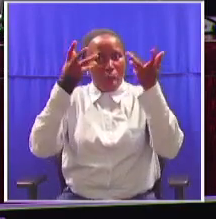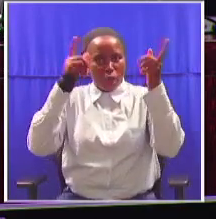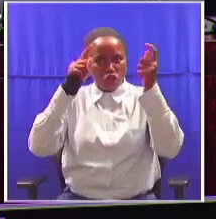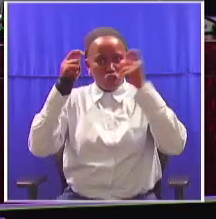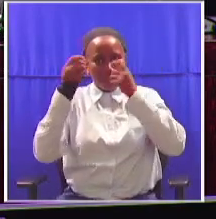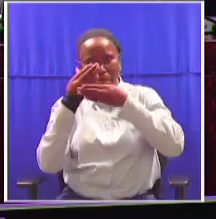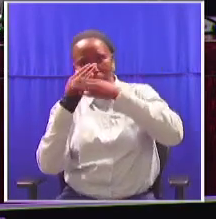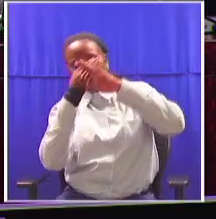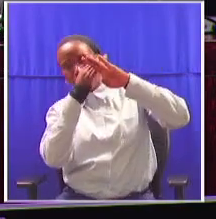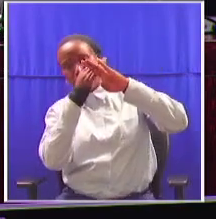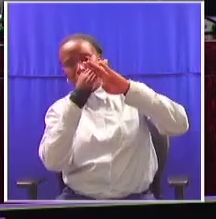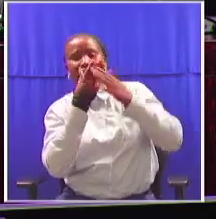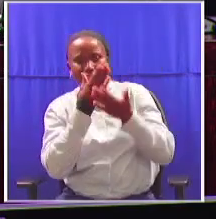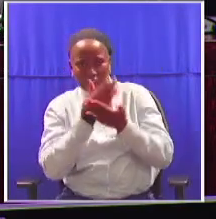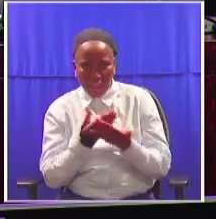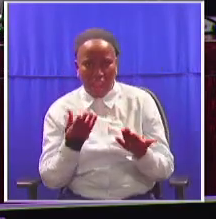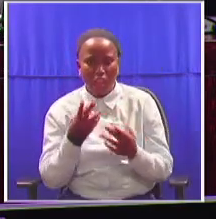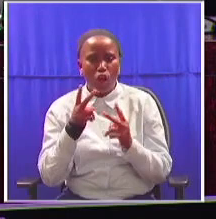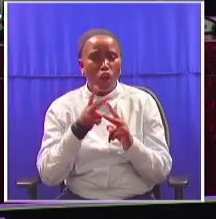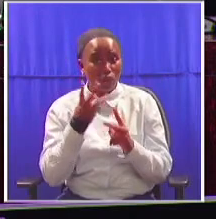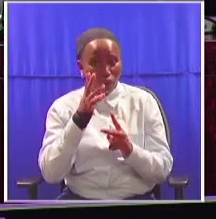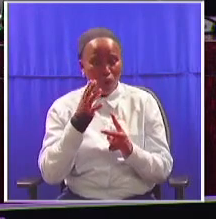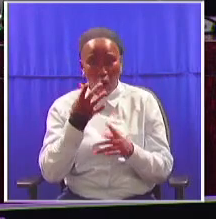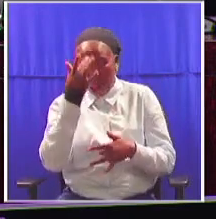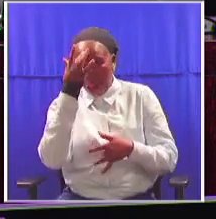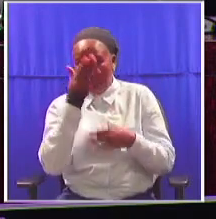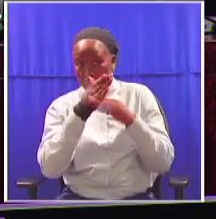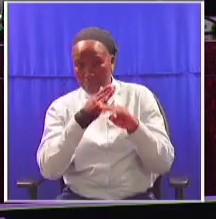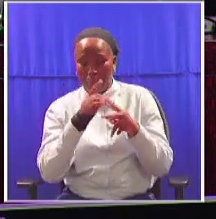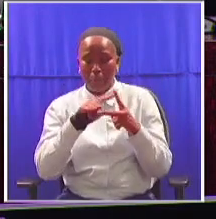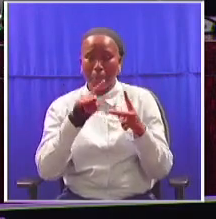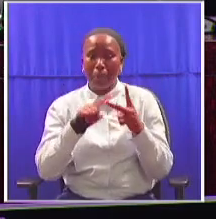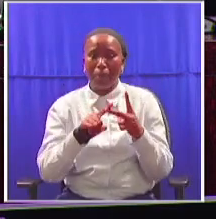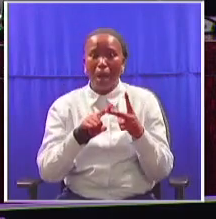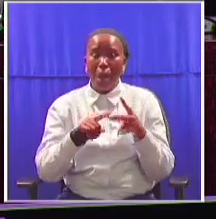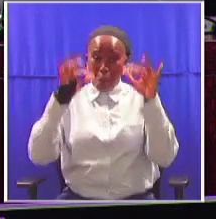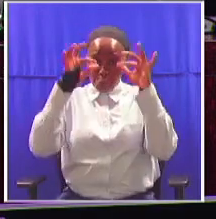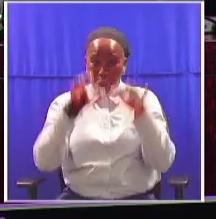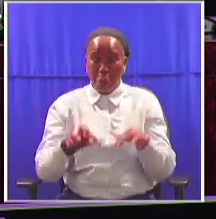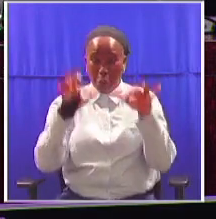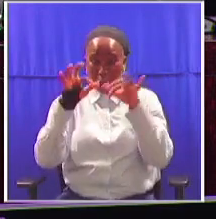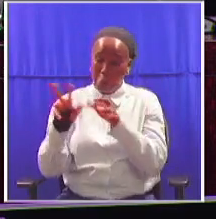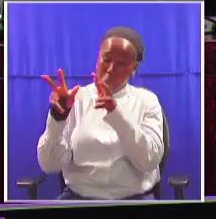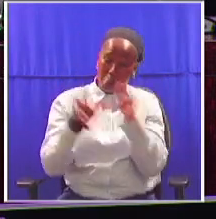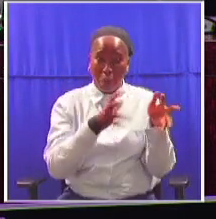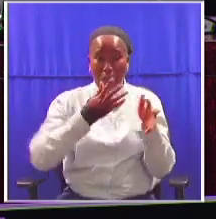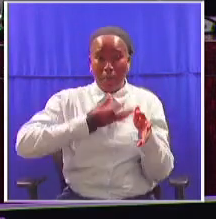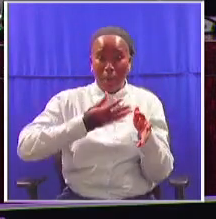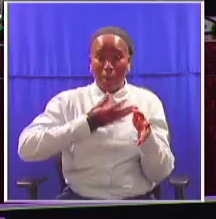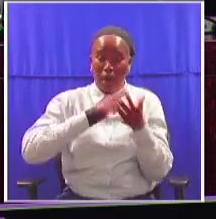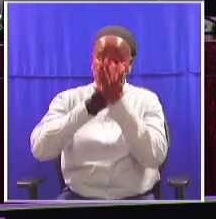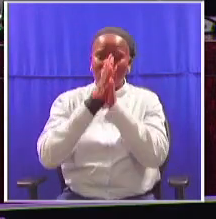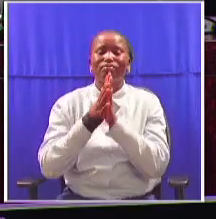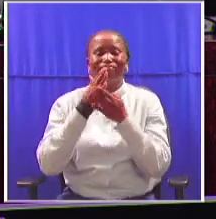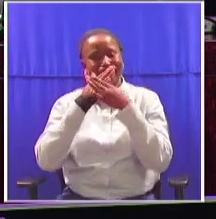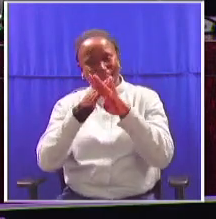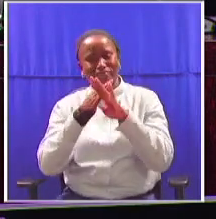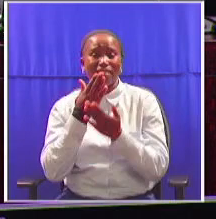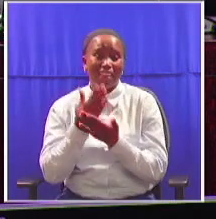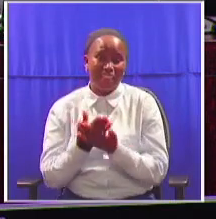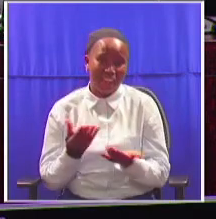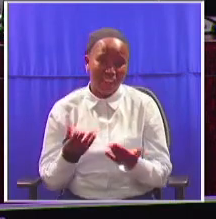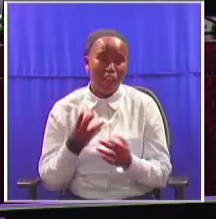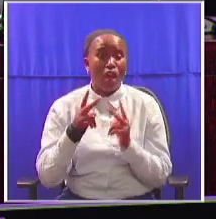including illness, droughts, floods, and other disasters. We also need to protect jobs